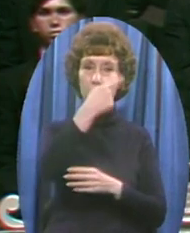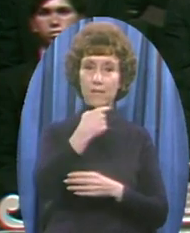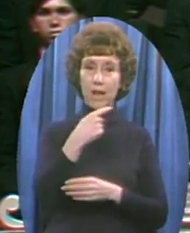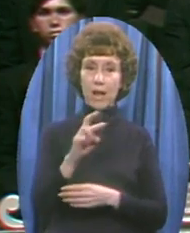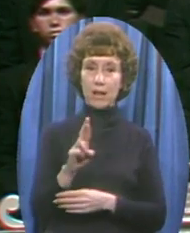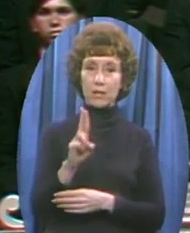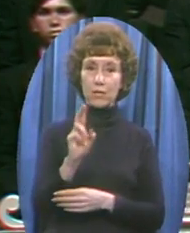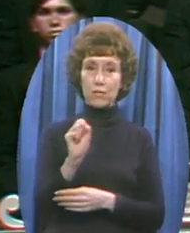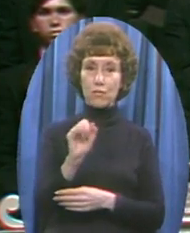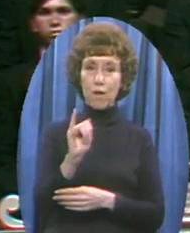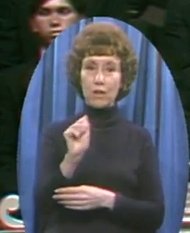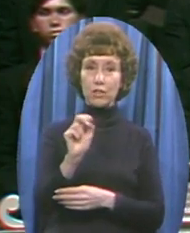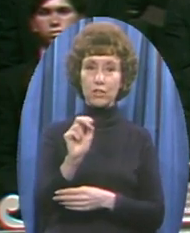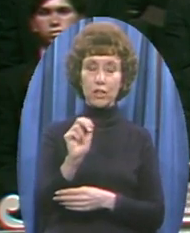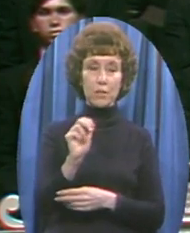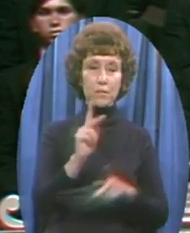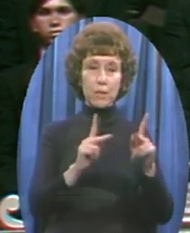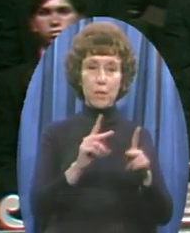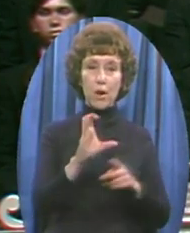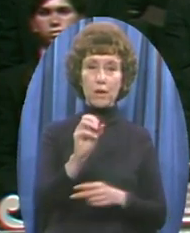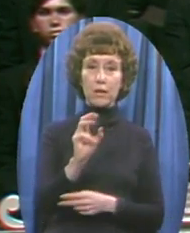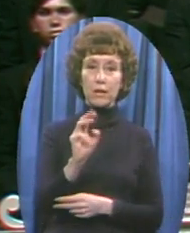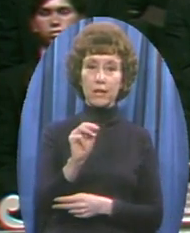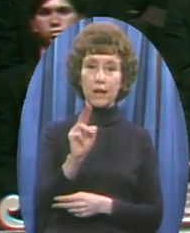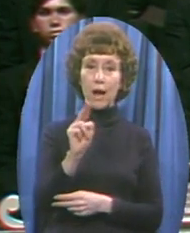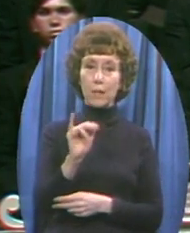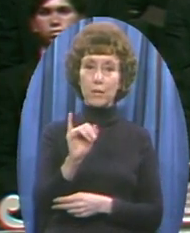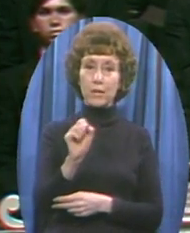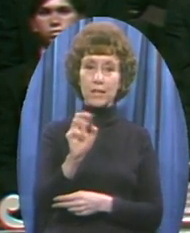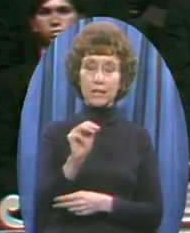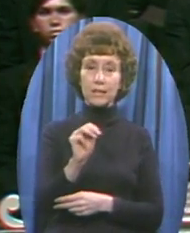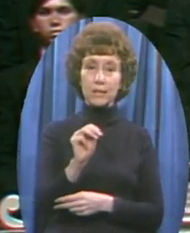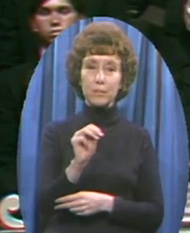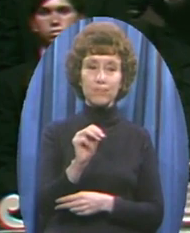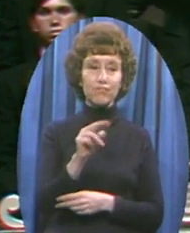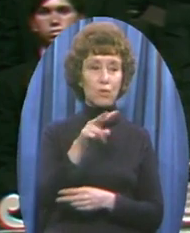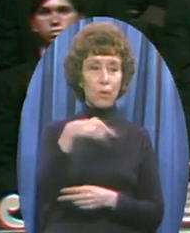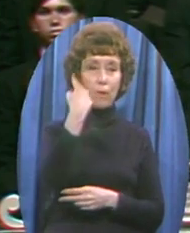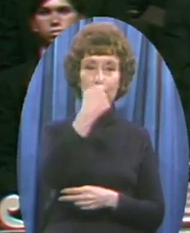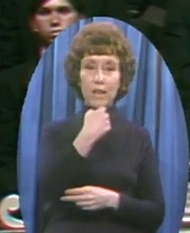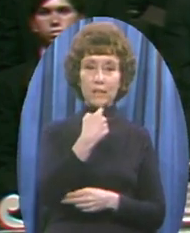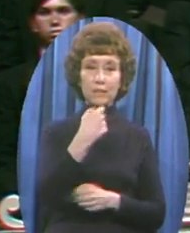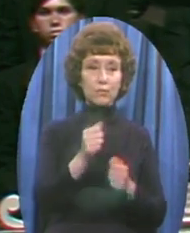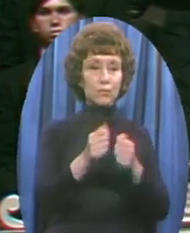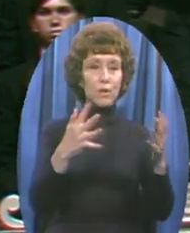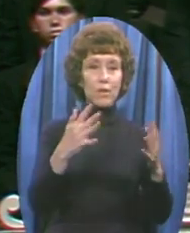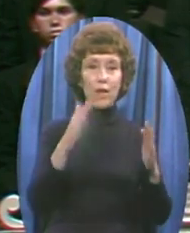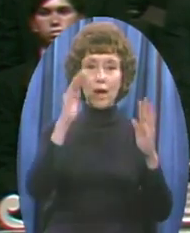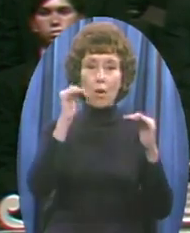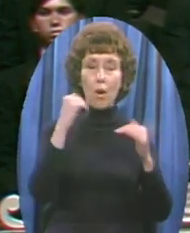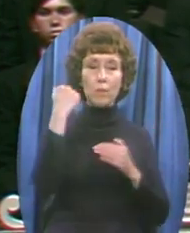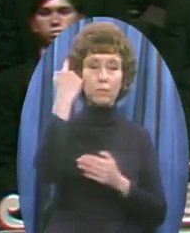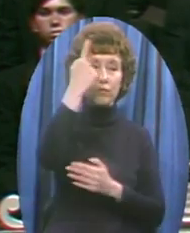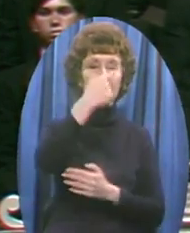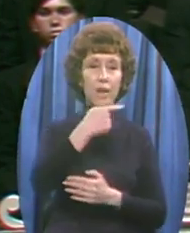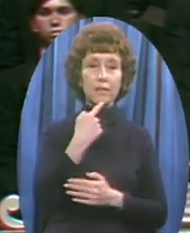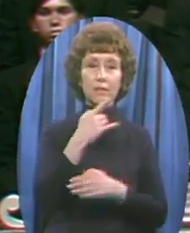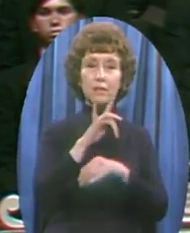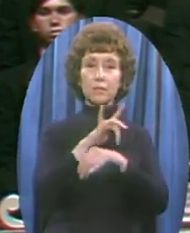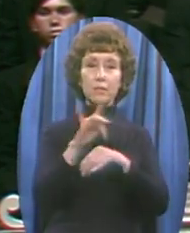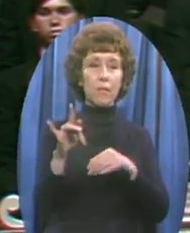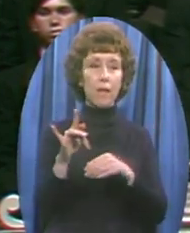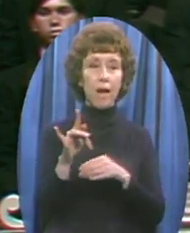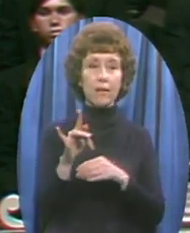a hopeless, dark, pitiful look. You look into the faces of what I'm seeing right now, thousands of Christians here